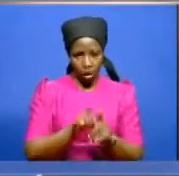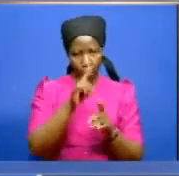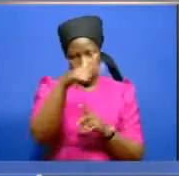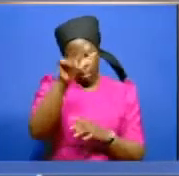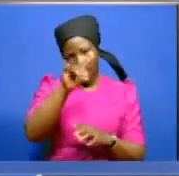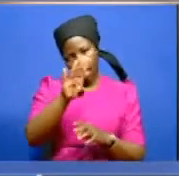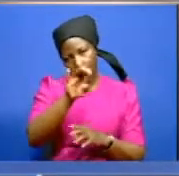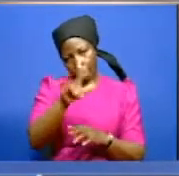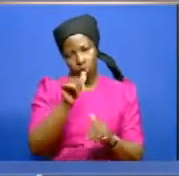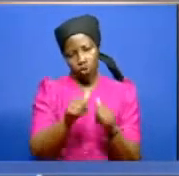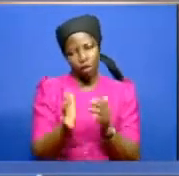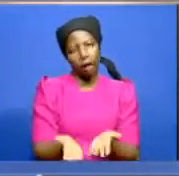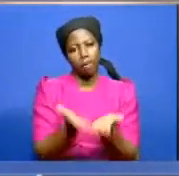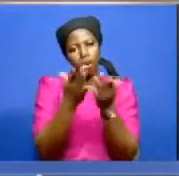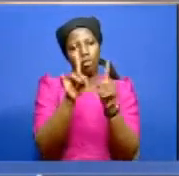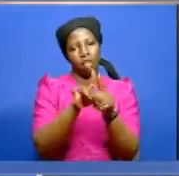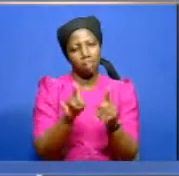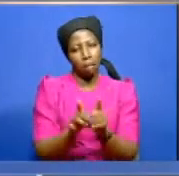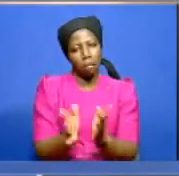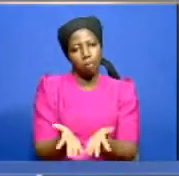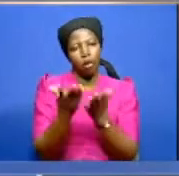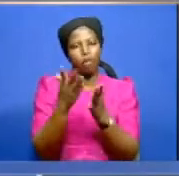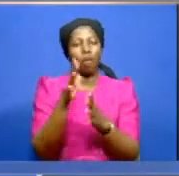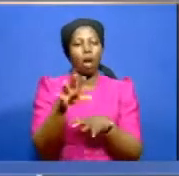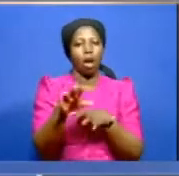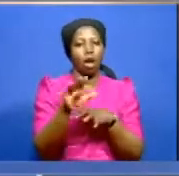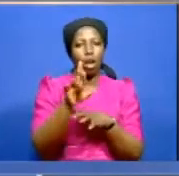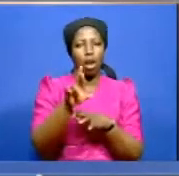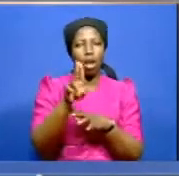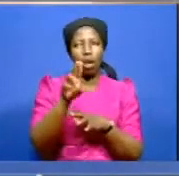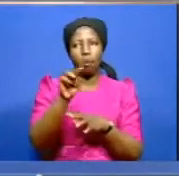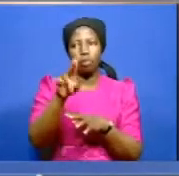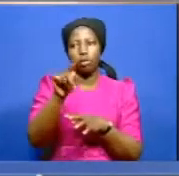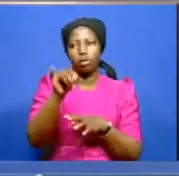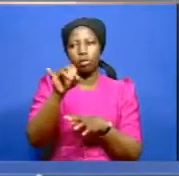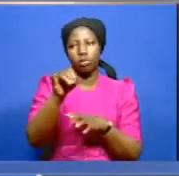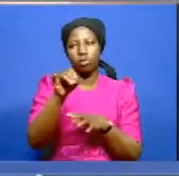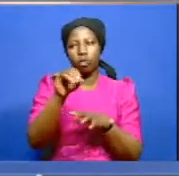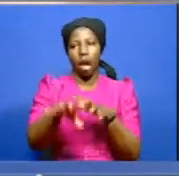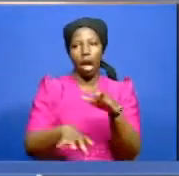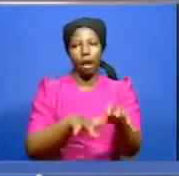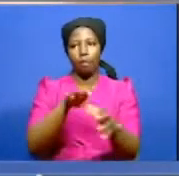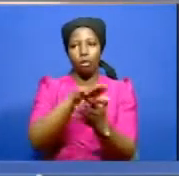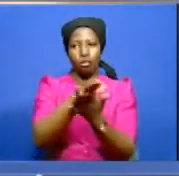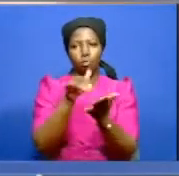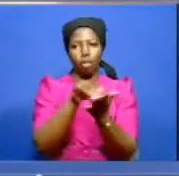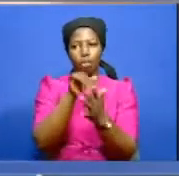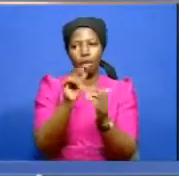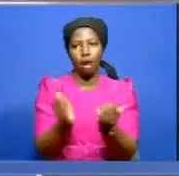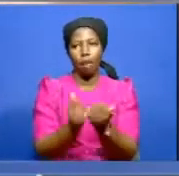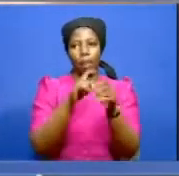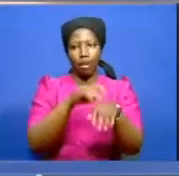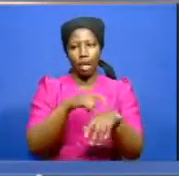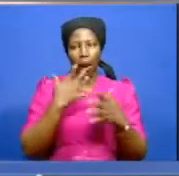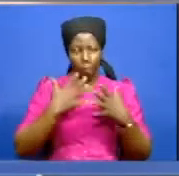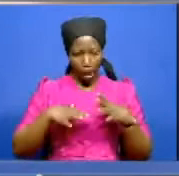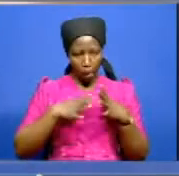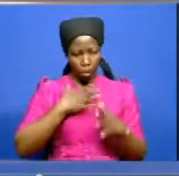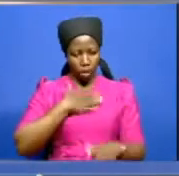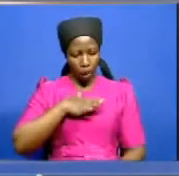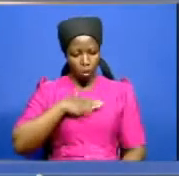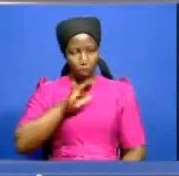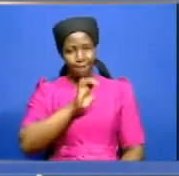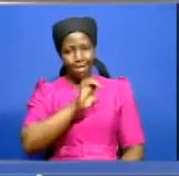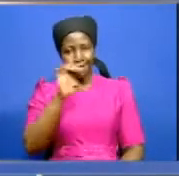improve and elevate Nomotio Livestock Centre. Now the development coming even as residents of Samburu East threatened to